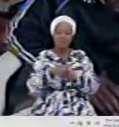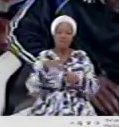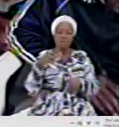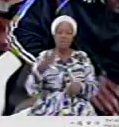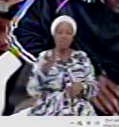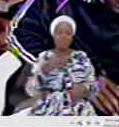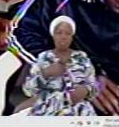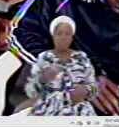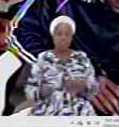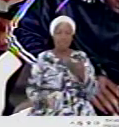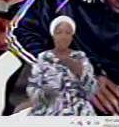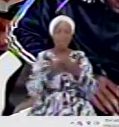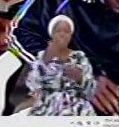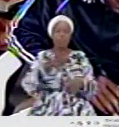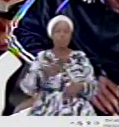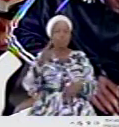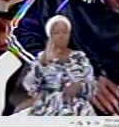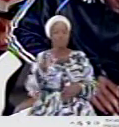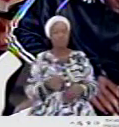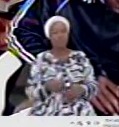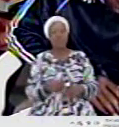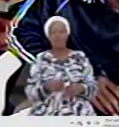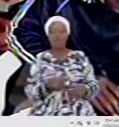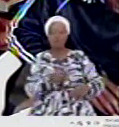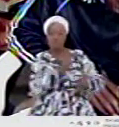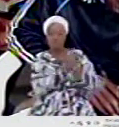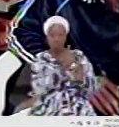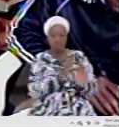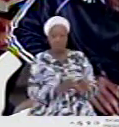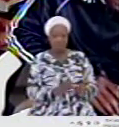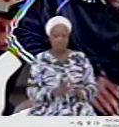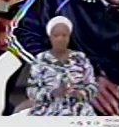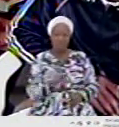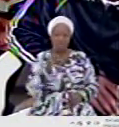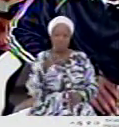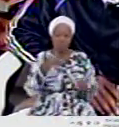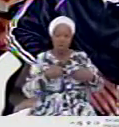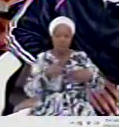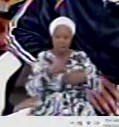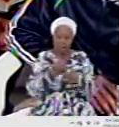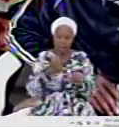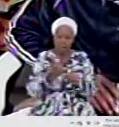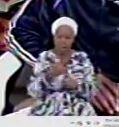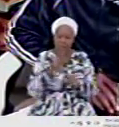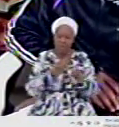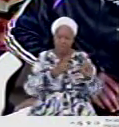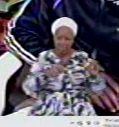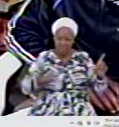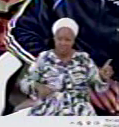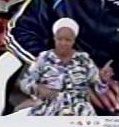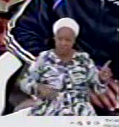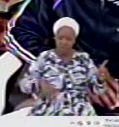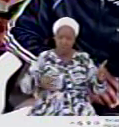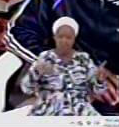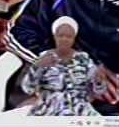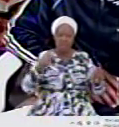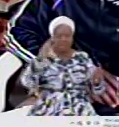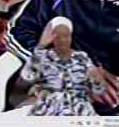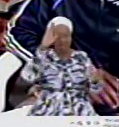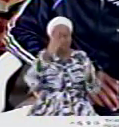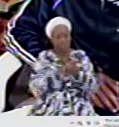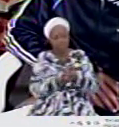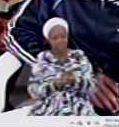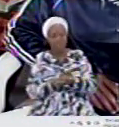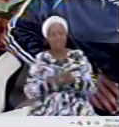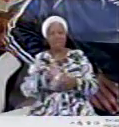thy habitation. You have made the Lord, the bridegroom,